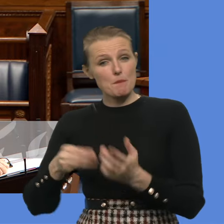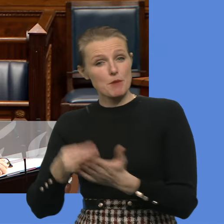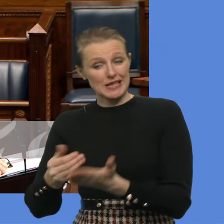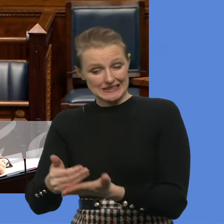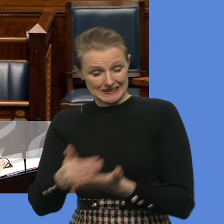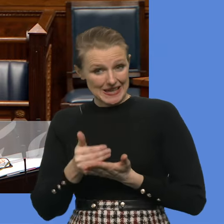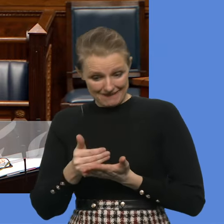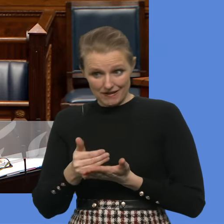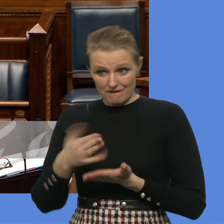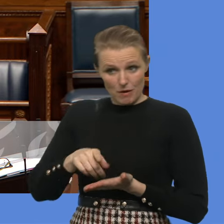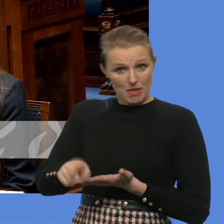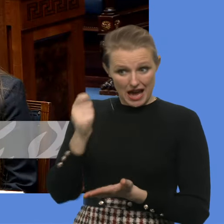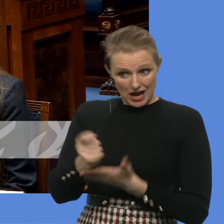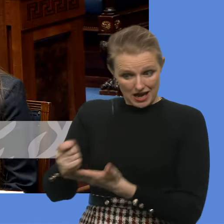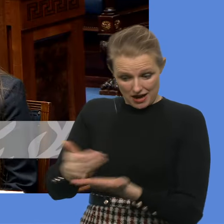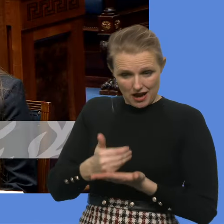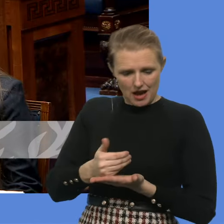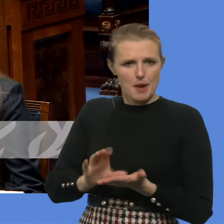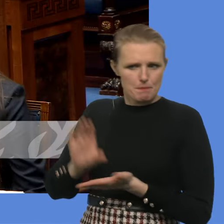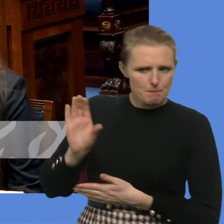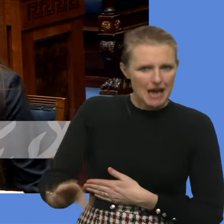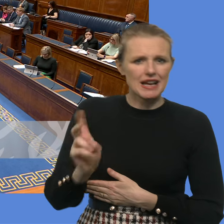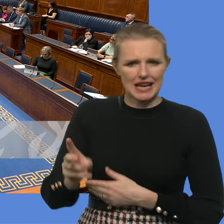intention to reinvest into the further education system.